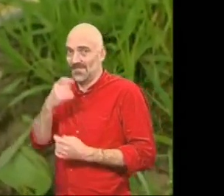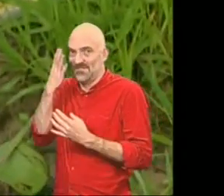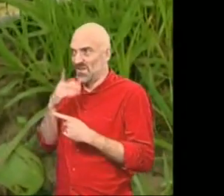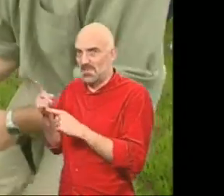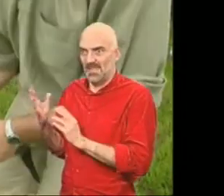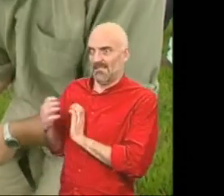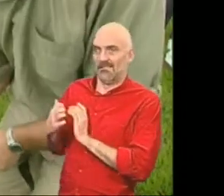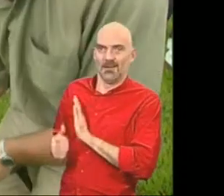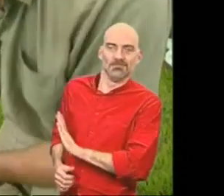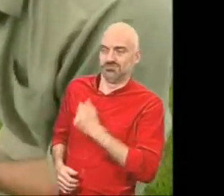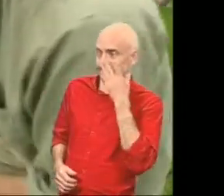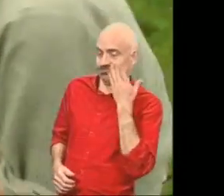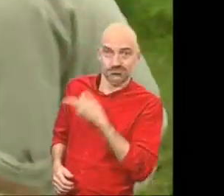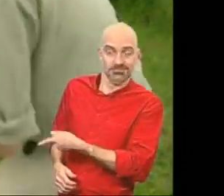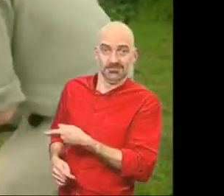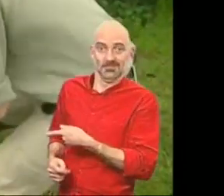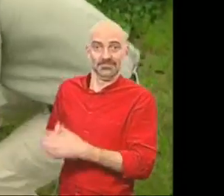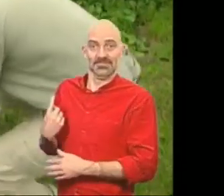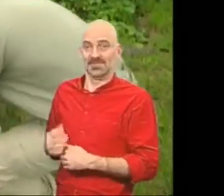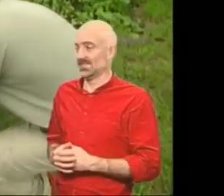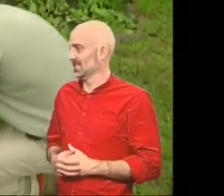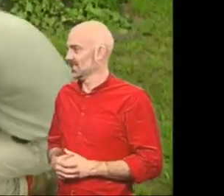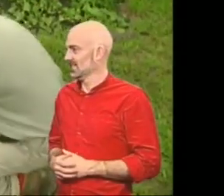There's too many Orinoco crocodiles in this water now.